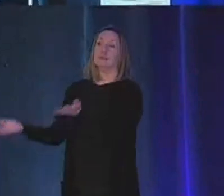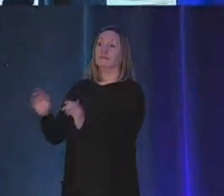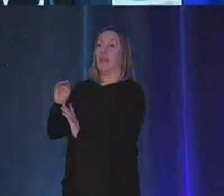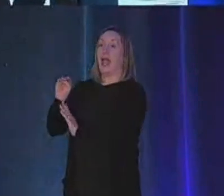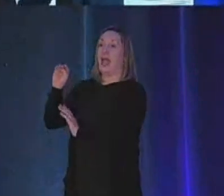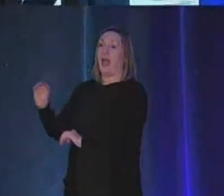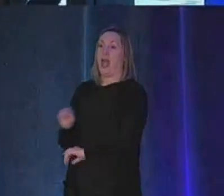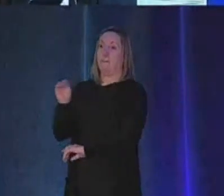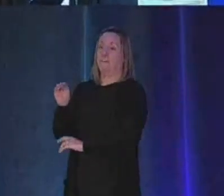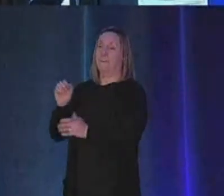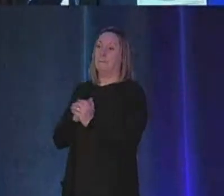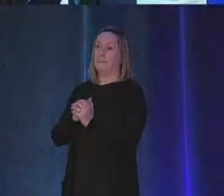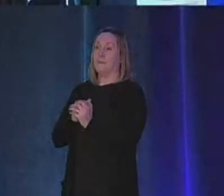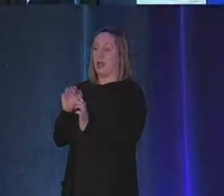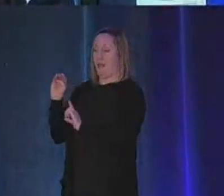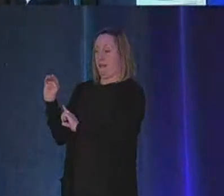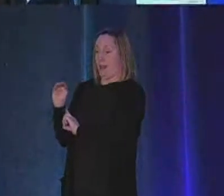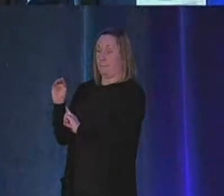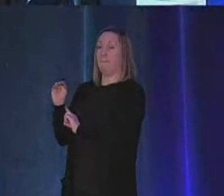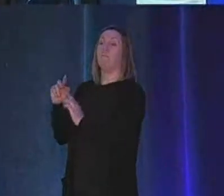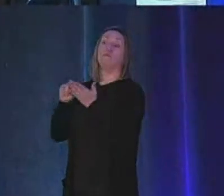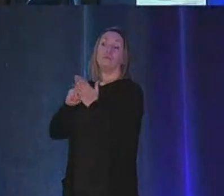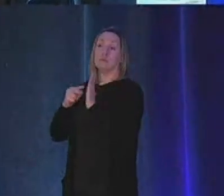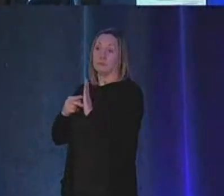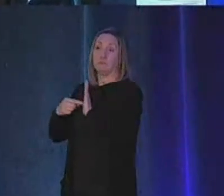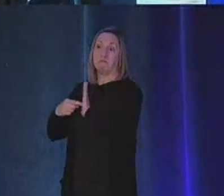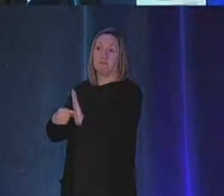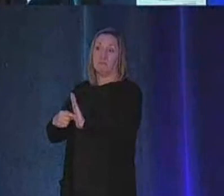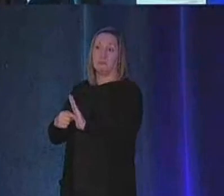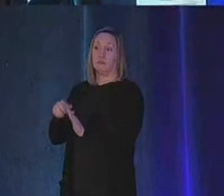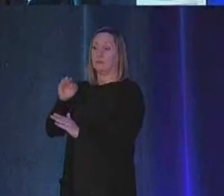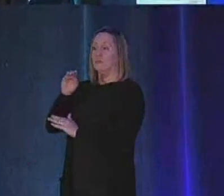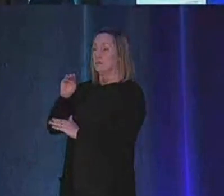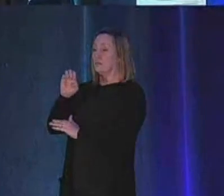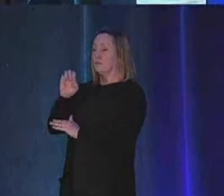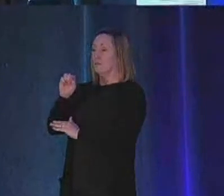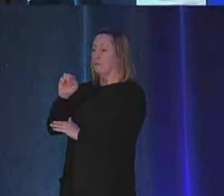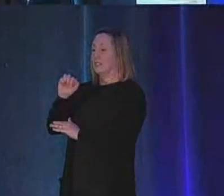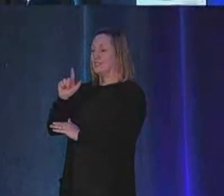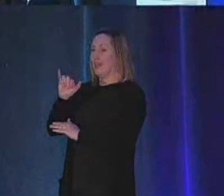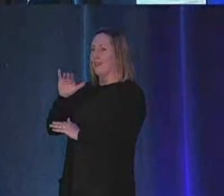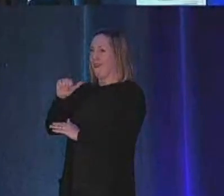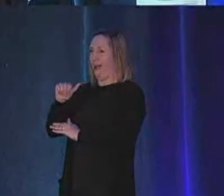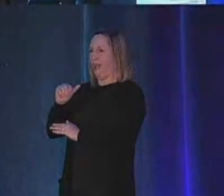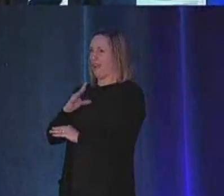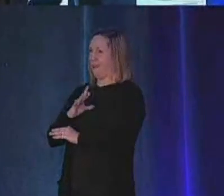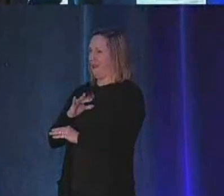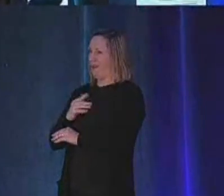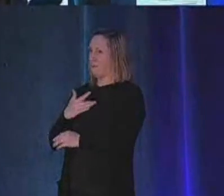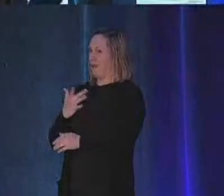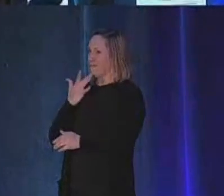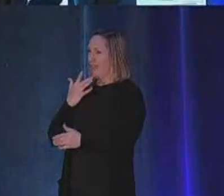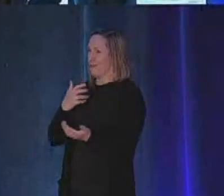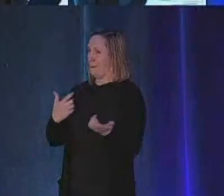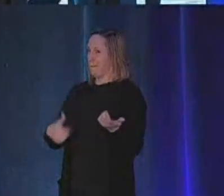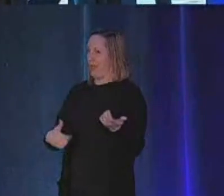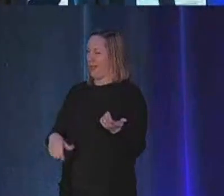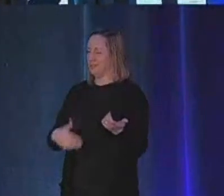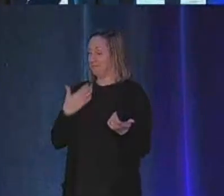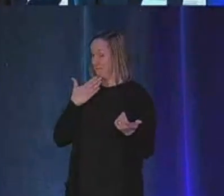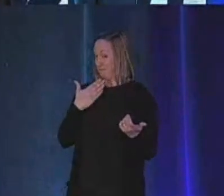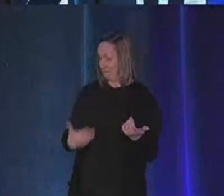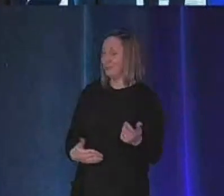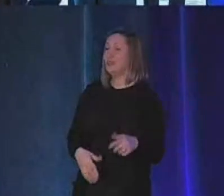M stands for Metallica, one of my favorite bands, thank you. It